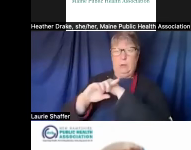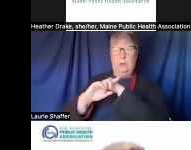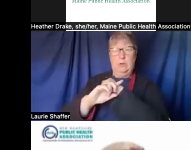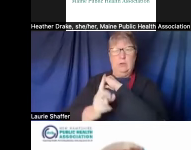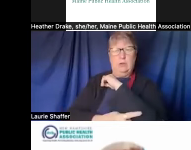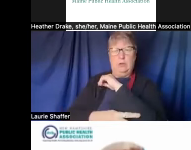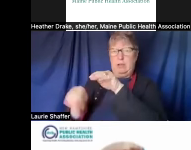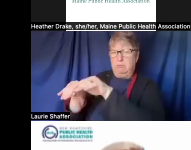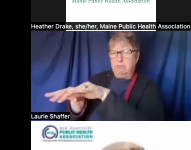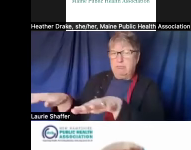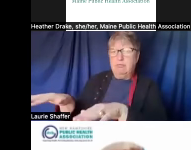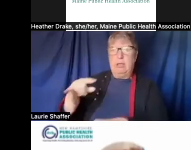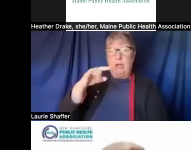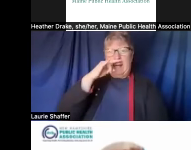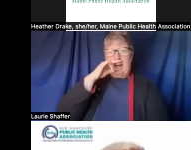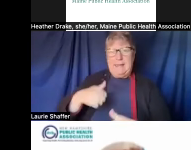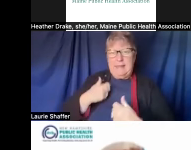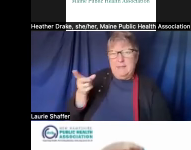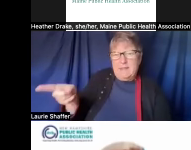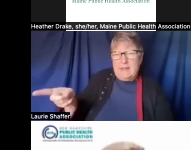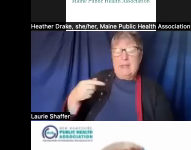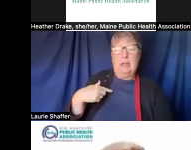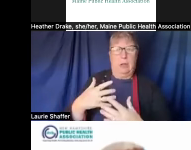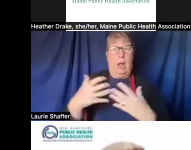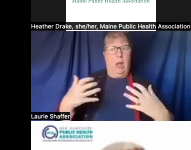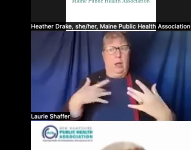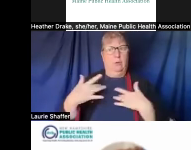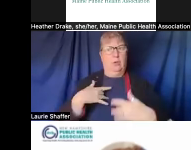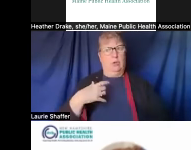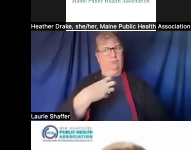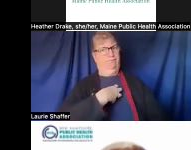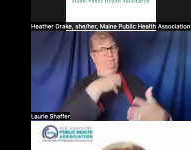and there are children who reside there. So a lot of concerns.